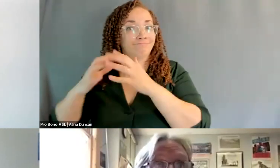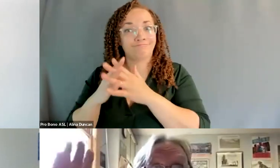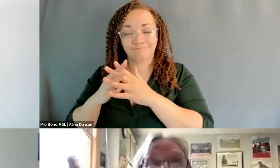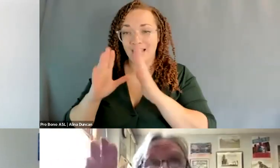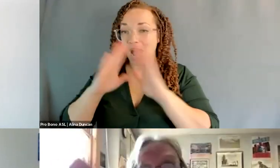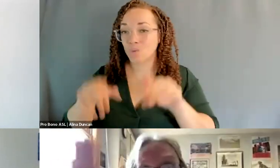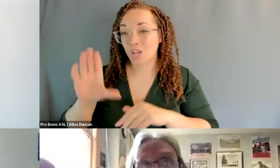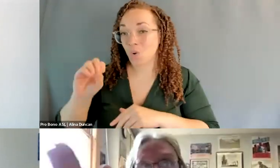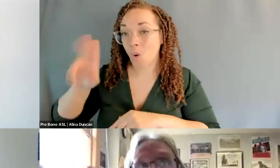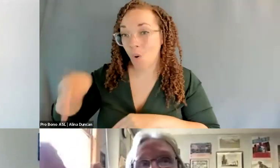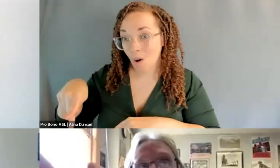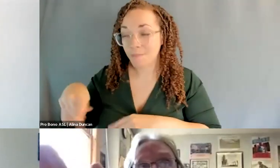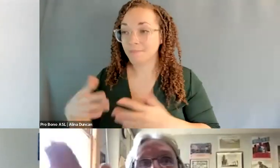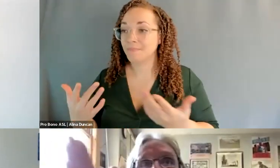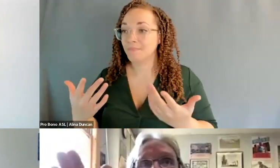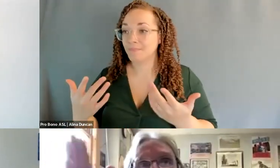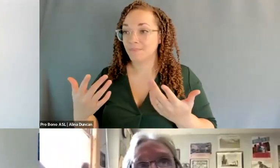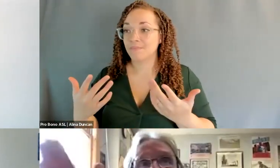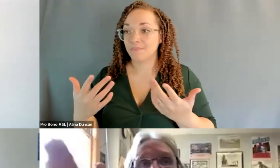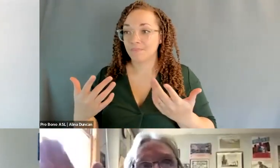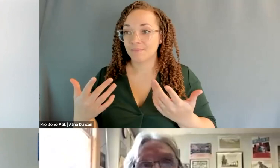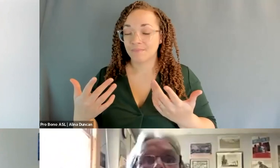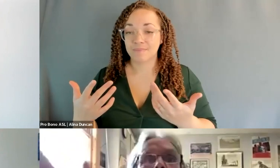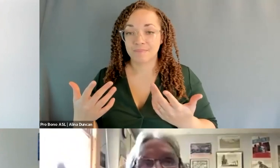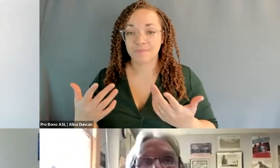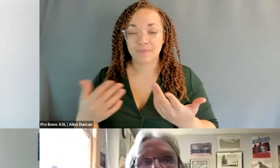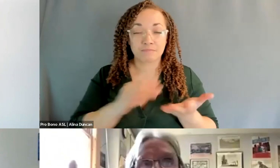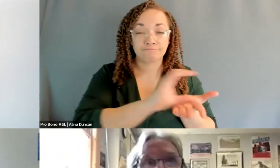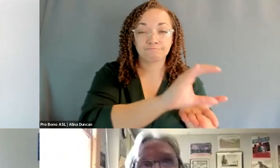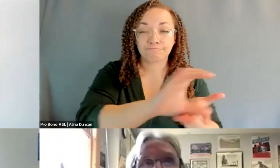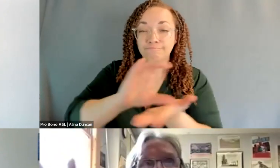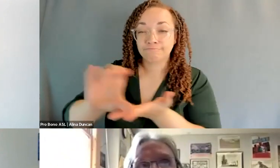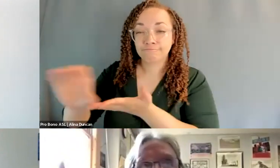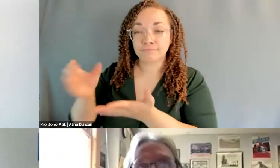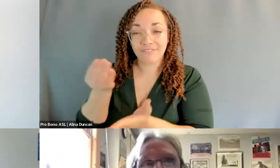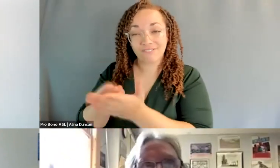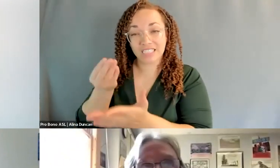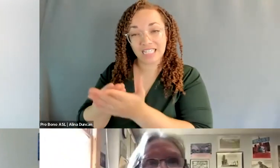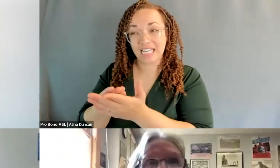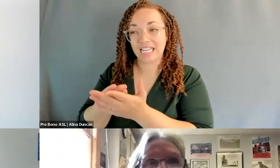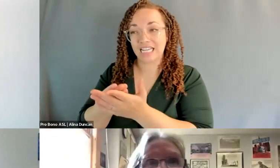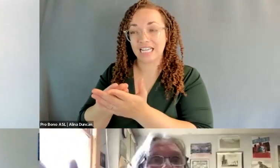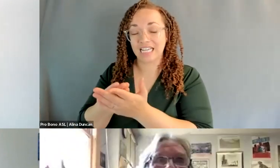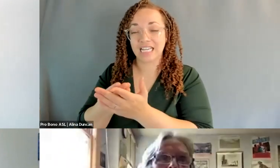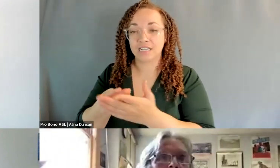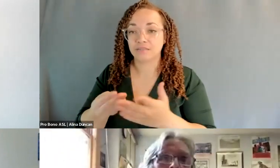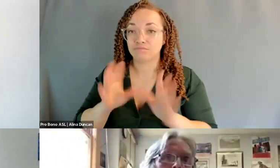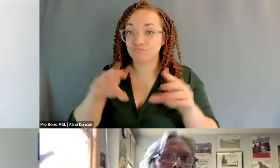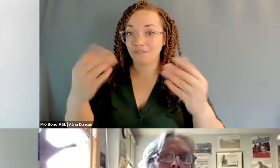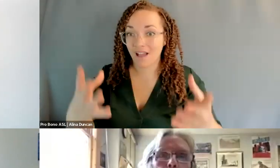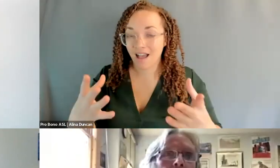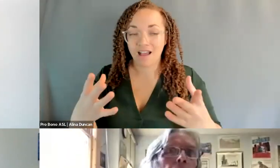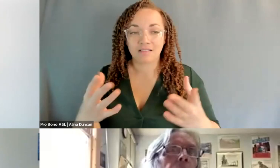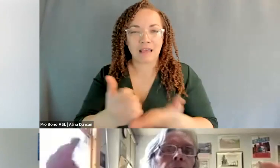of housing, specifically at the level that unhoused community members can afford to live there. And